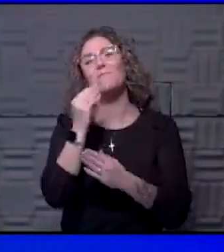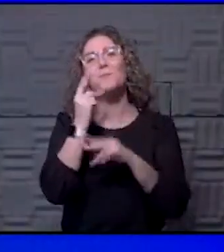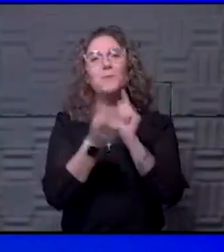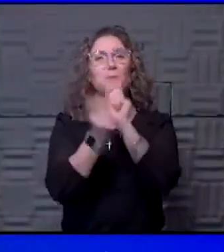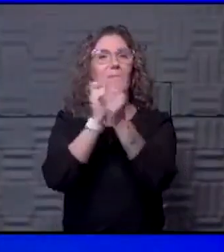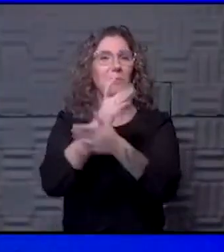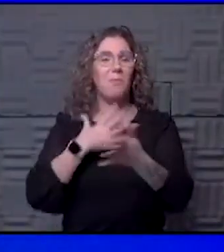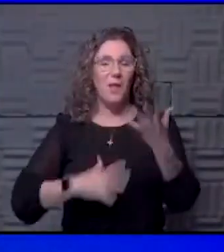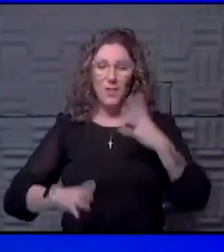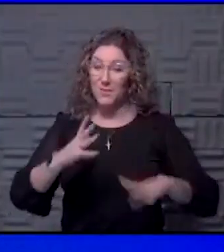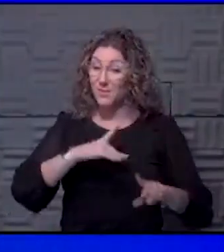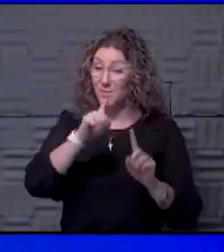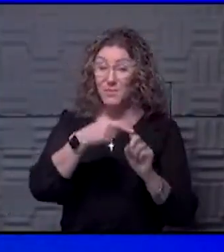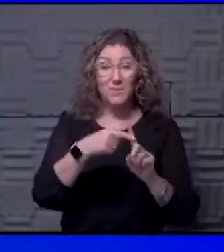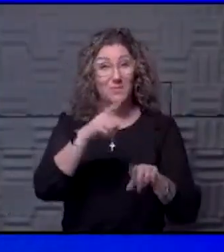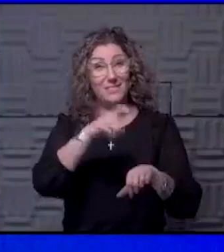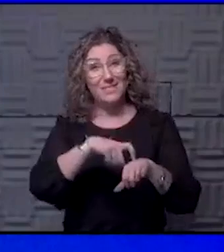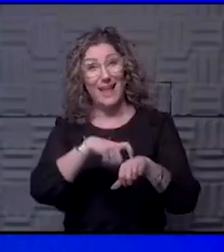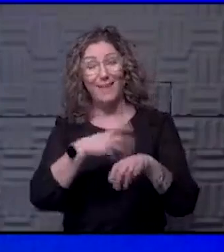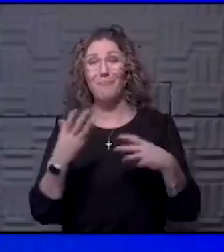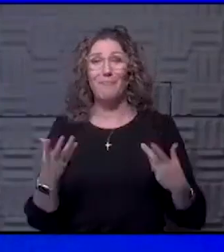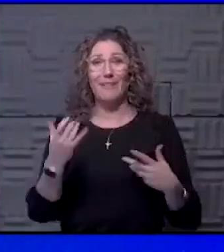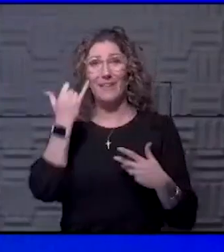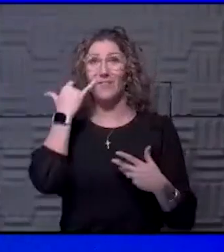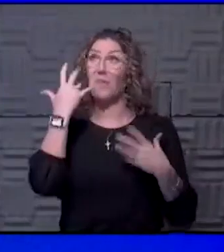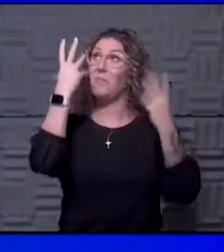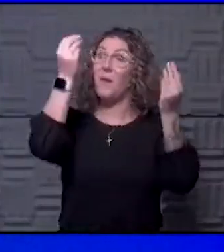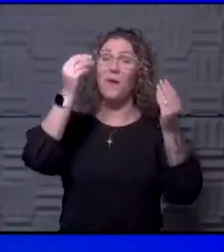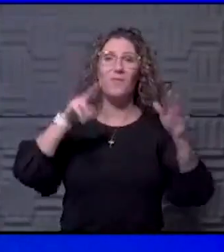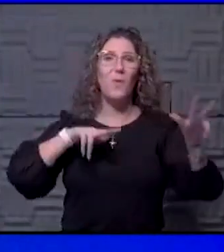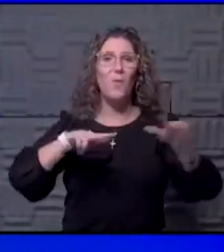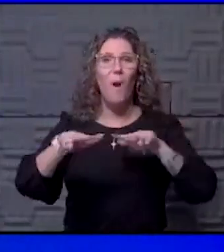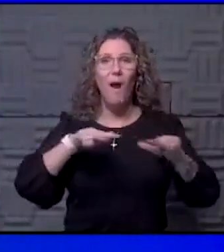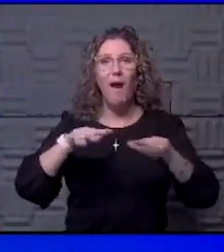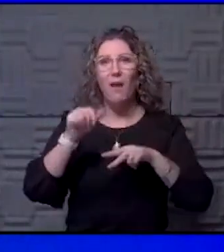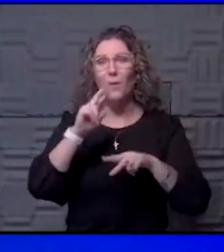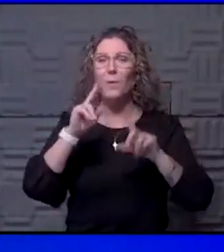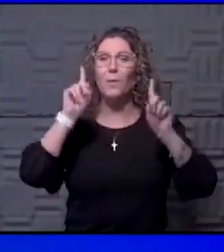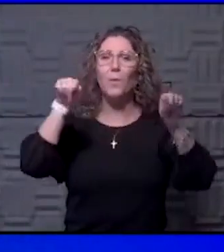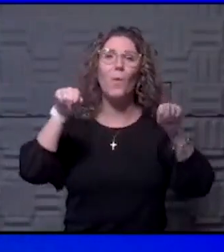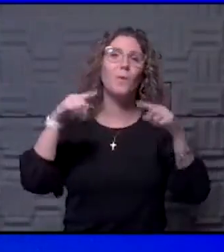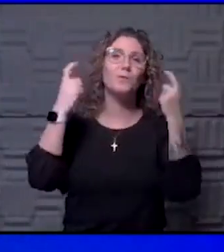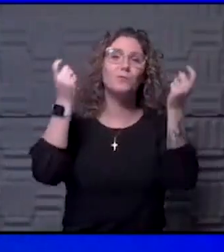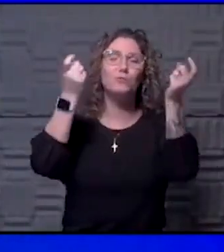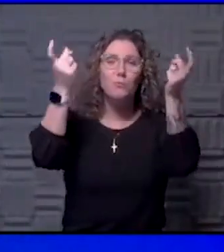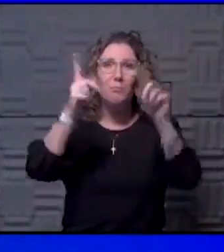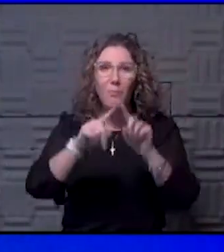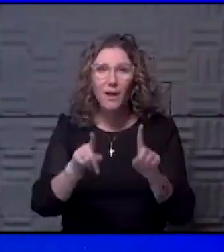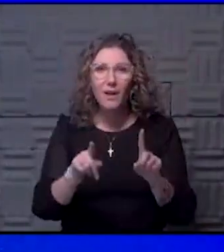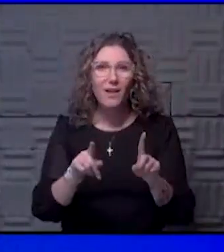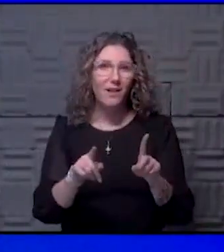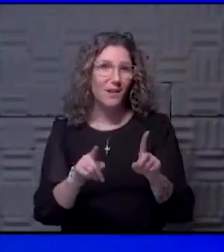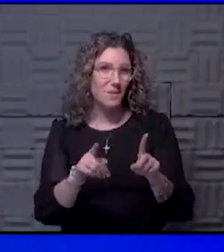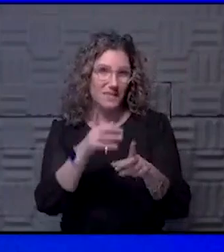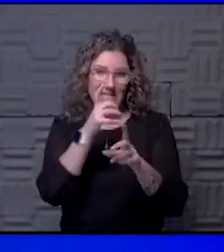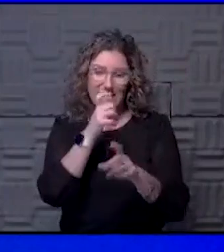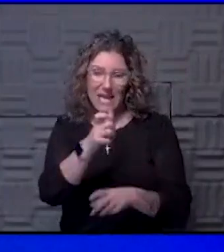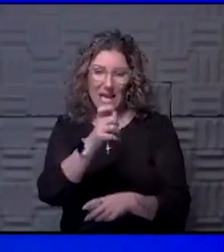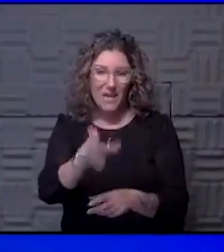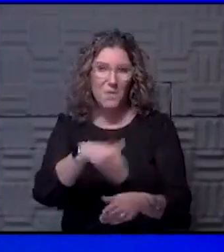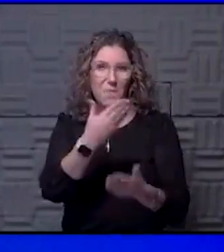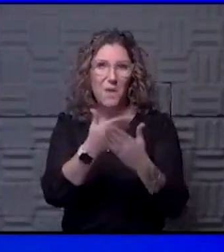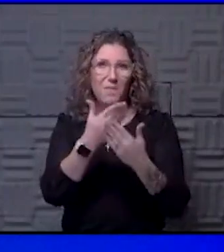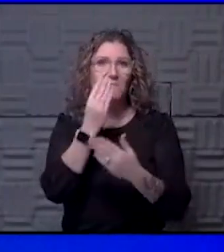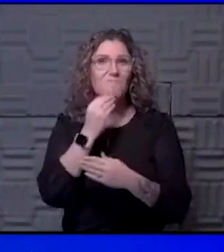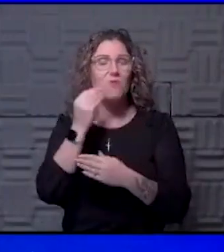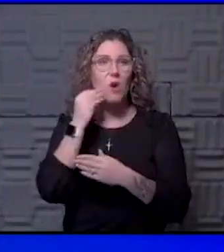when it was time to change out of my clothes. If I'm going to go out for a walk or go to the gym or do anything like that, then but it wasn't getting home and taking